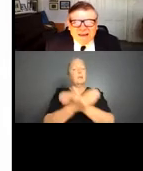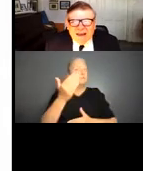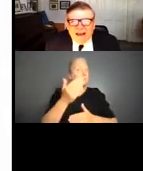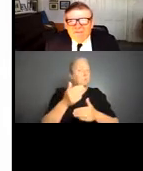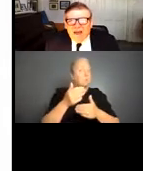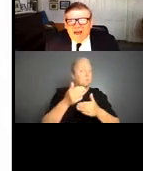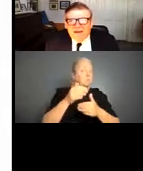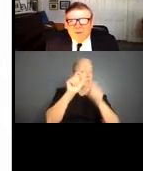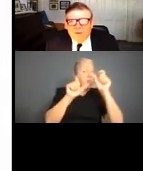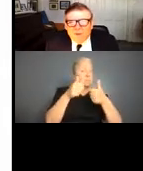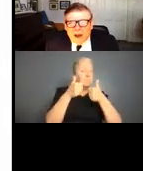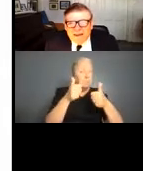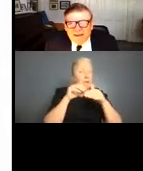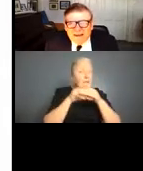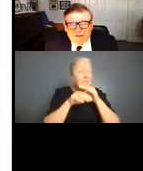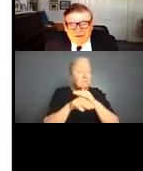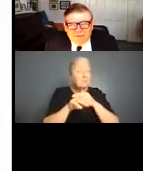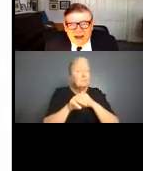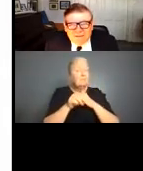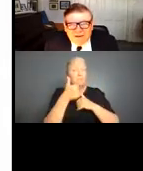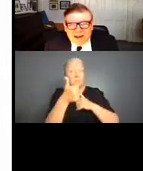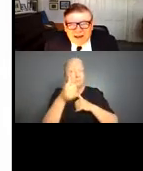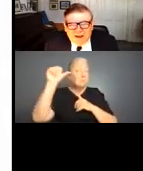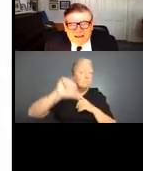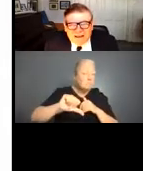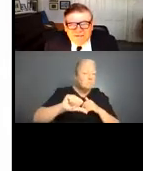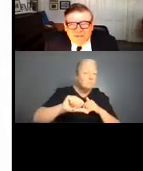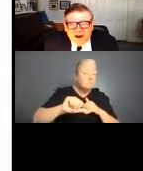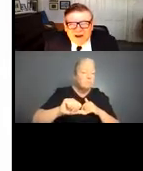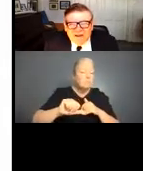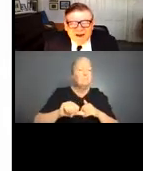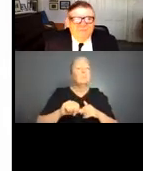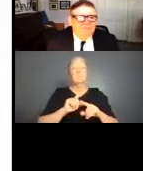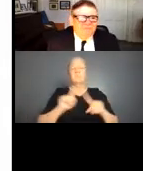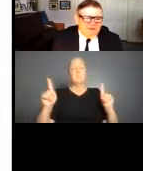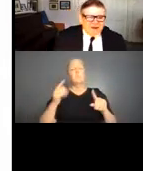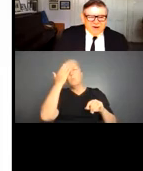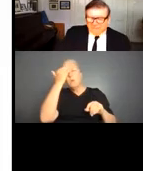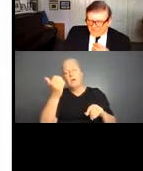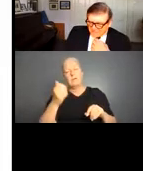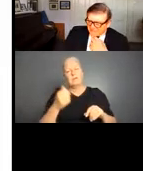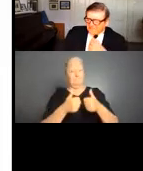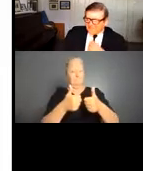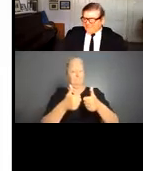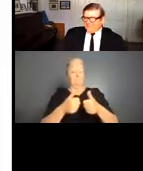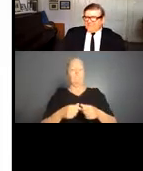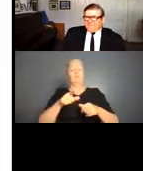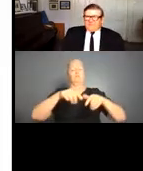not getting it. So we'll wait, give you some time to think, because that seemed to work last time. Thank you.